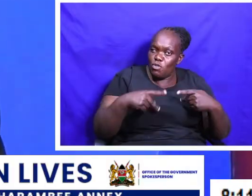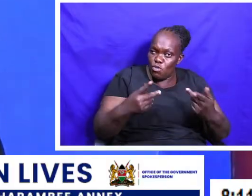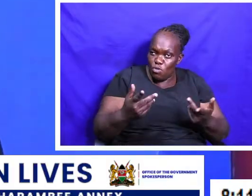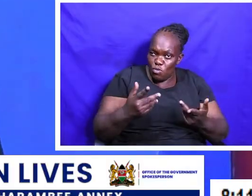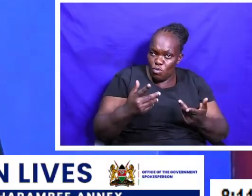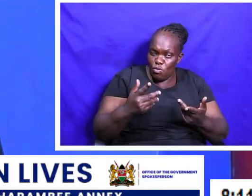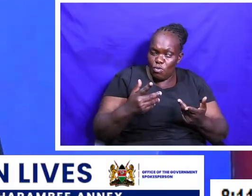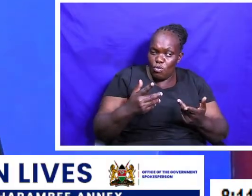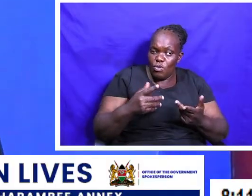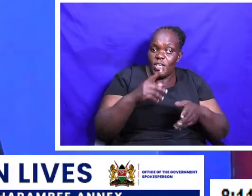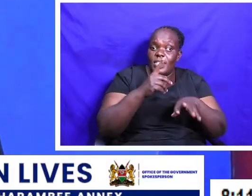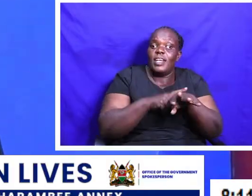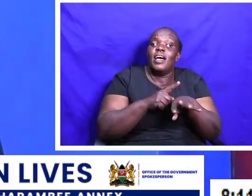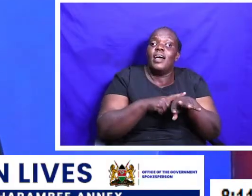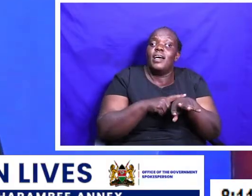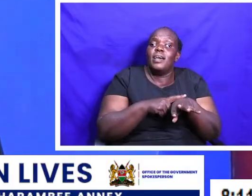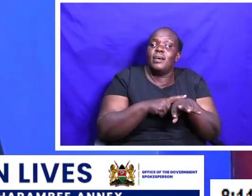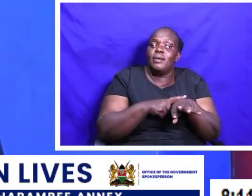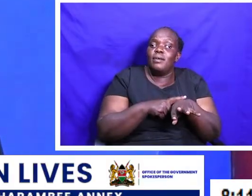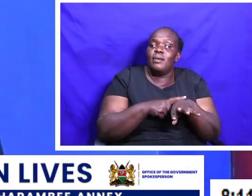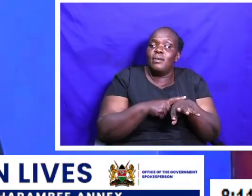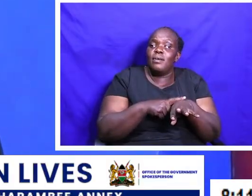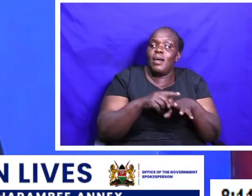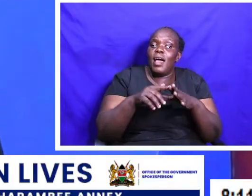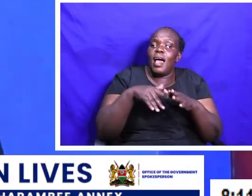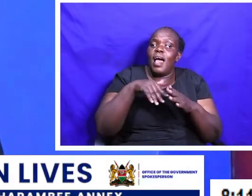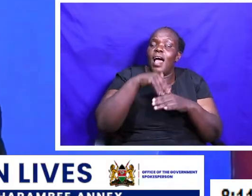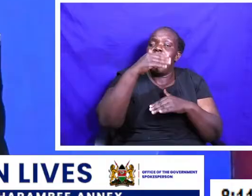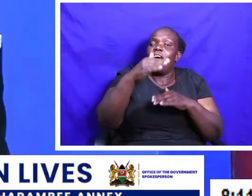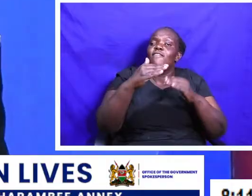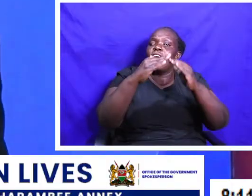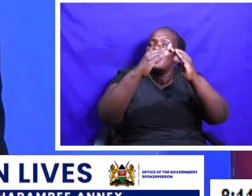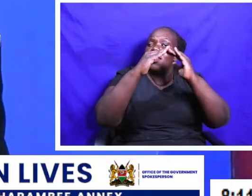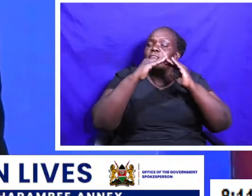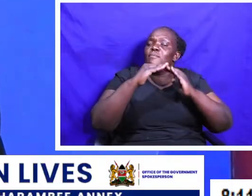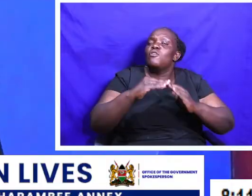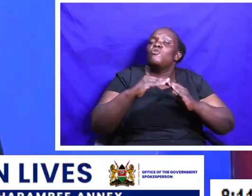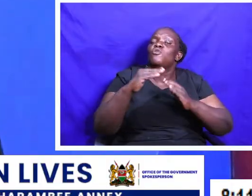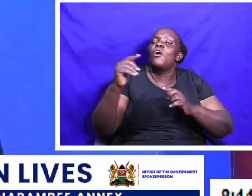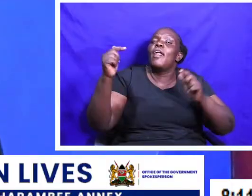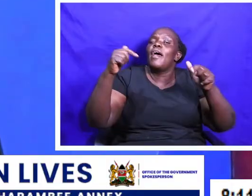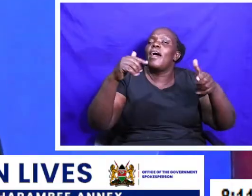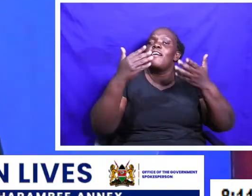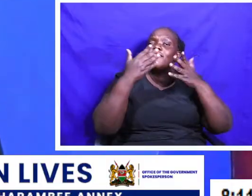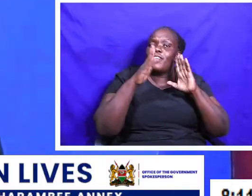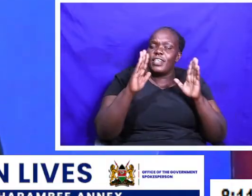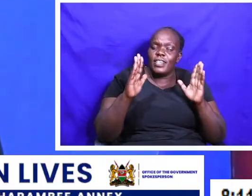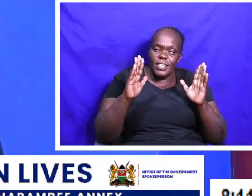When after devolution came in,